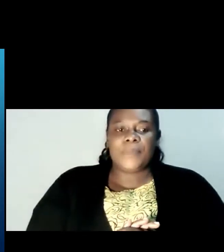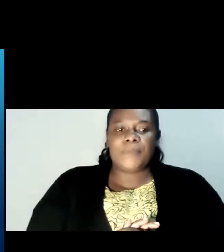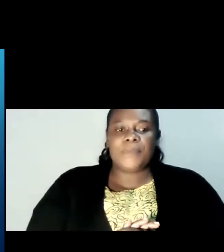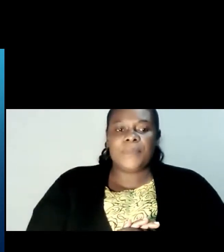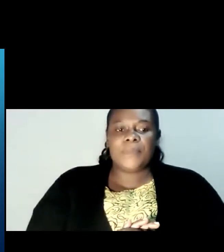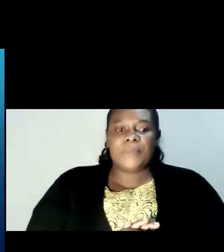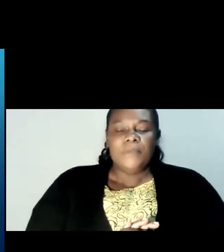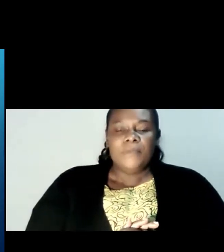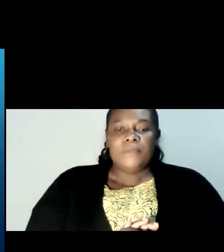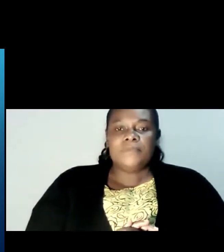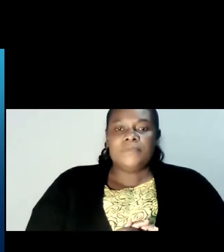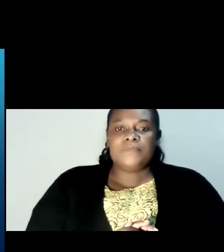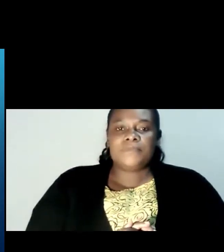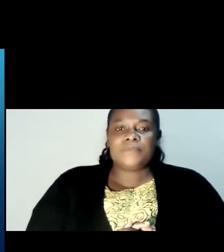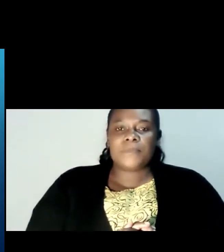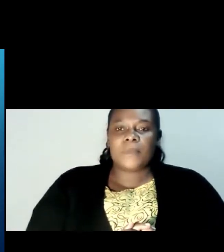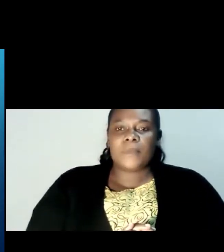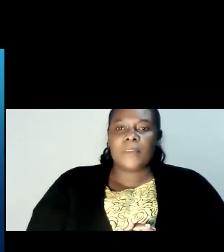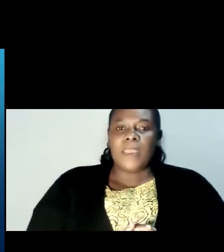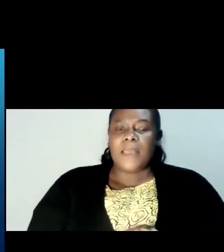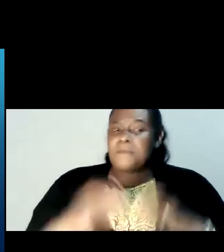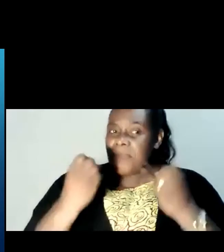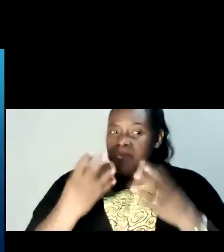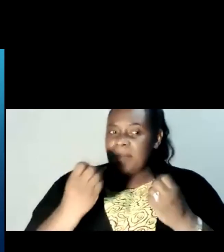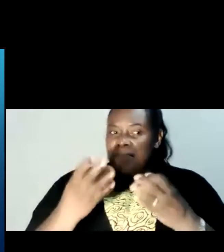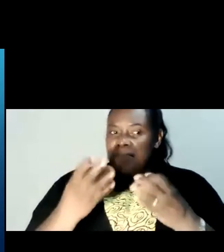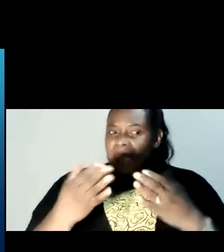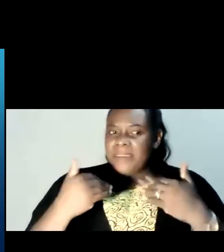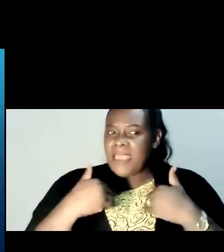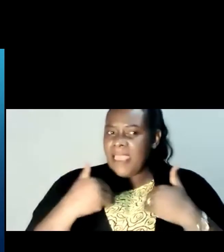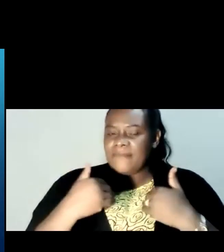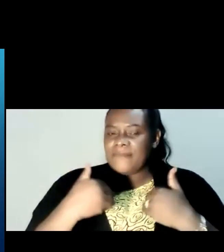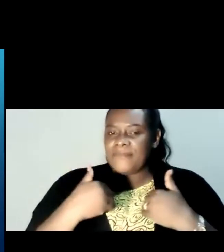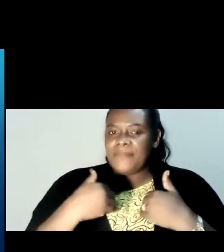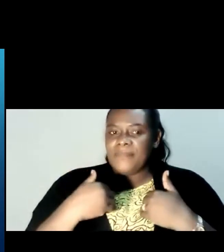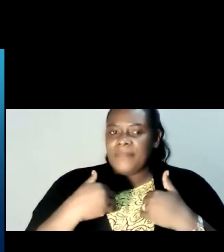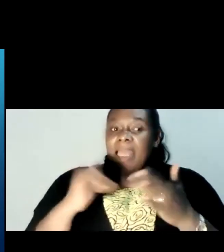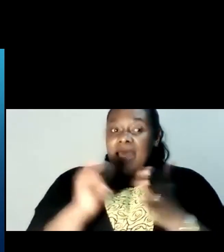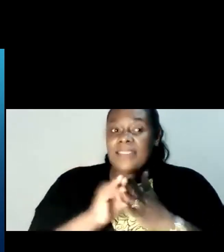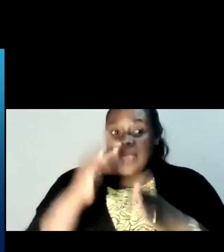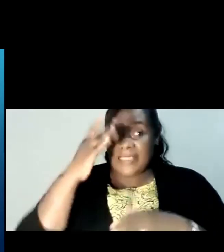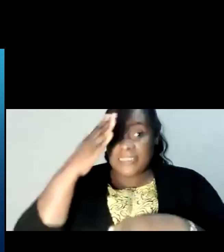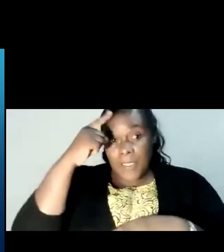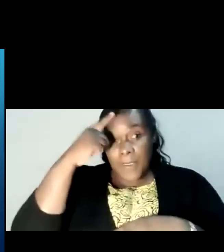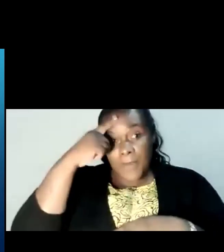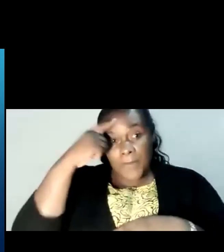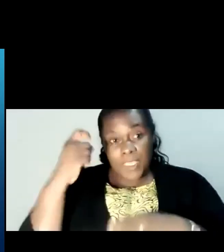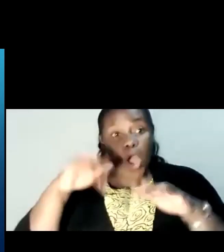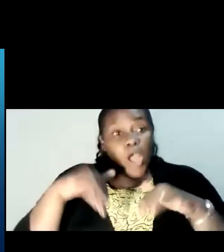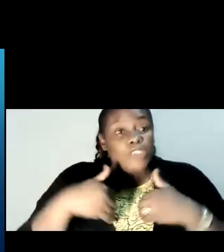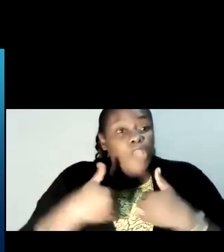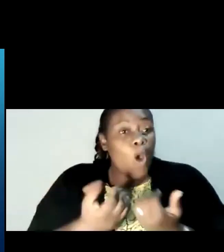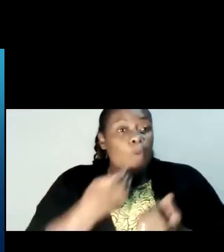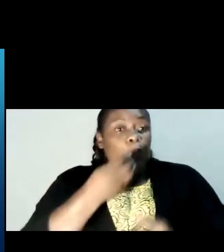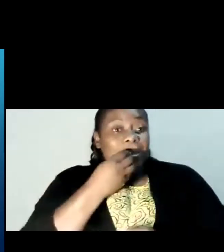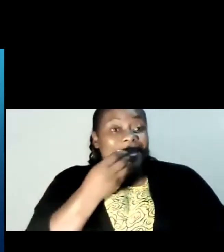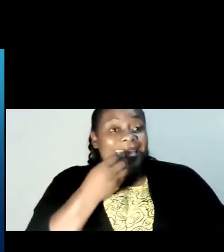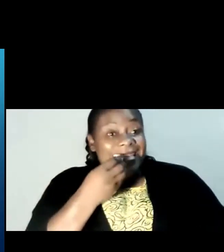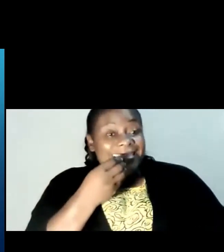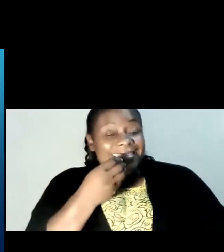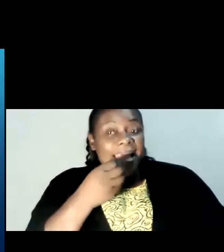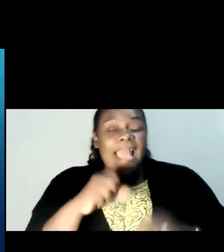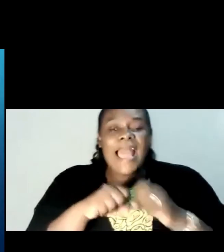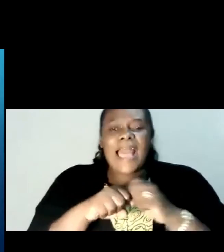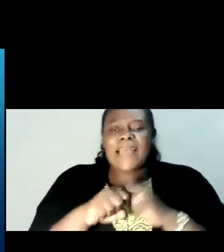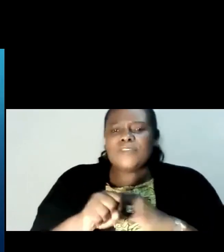great numbers because of how we eat as a people. And so we need to modify or